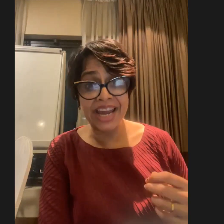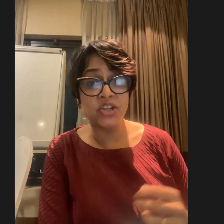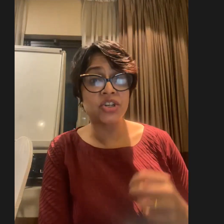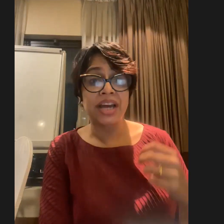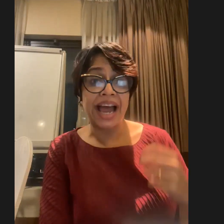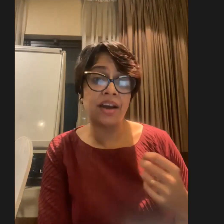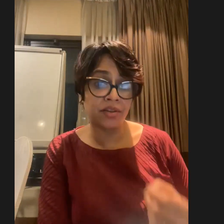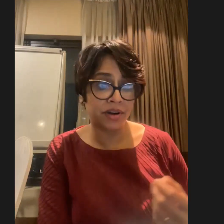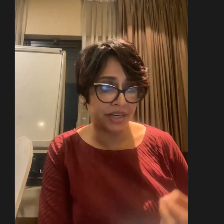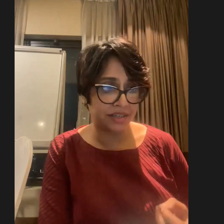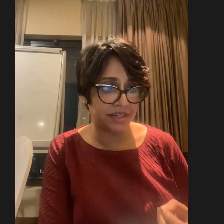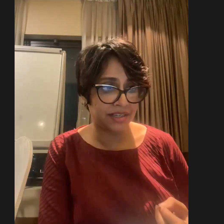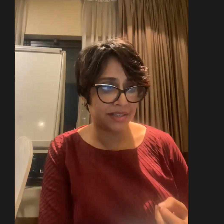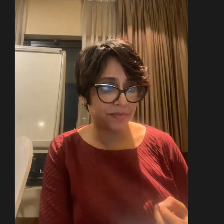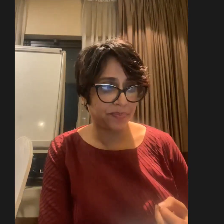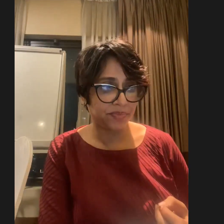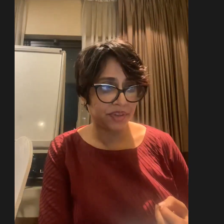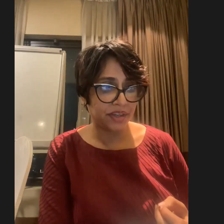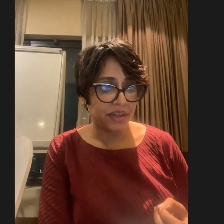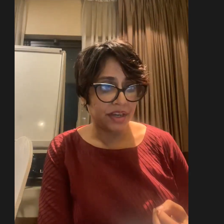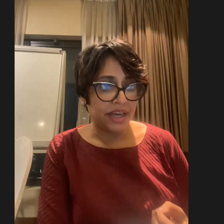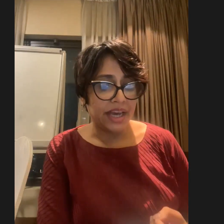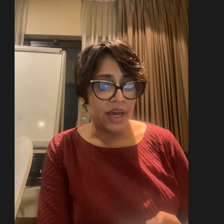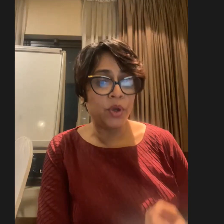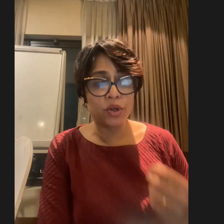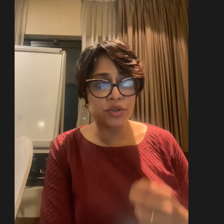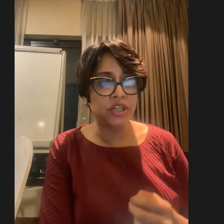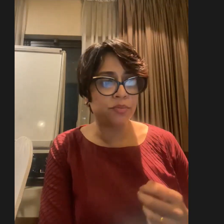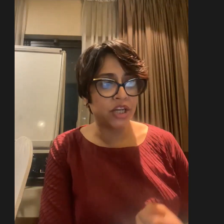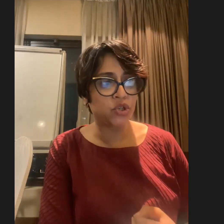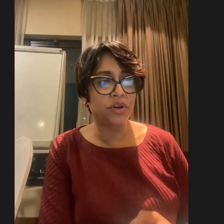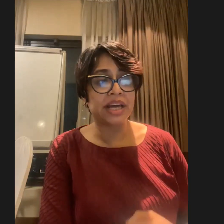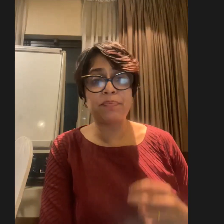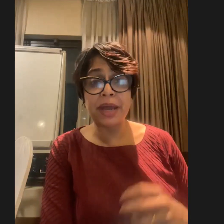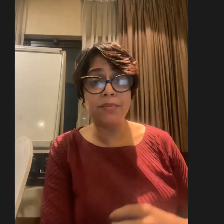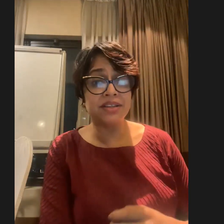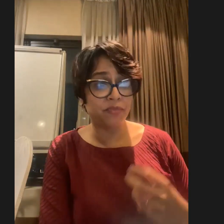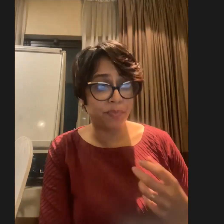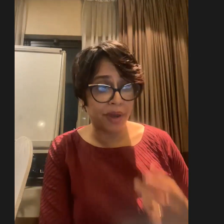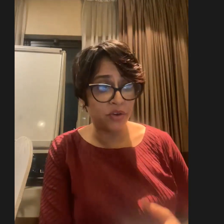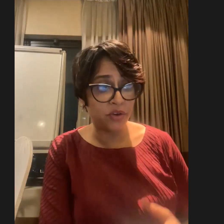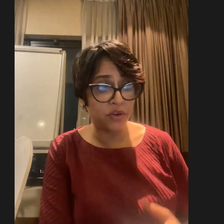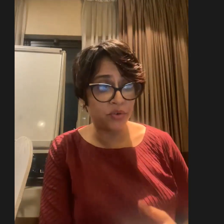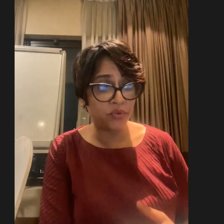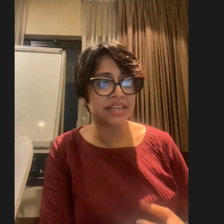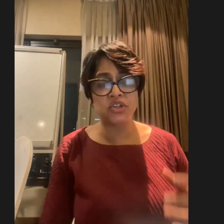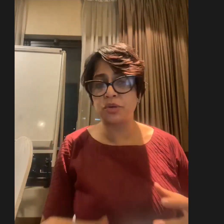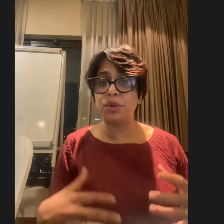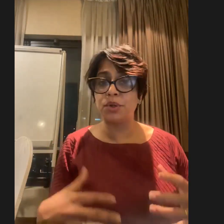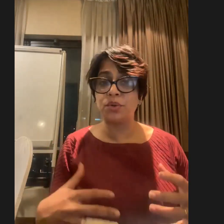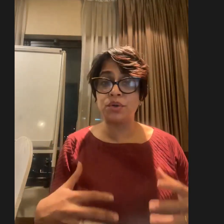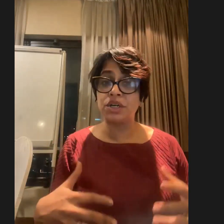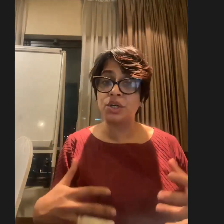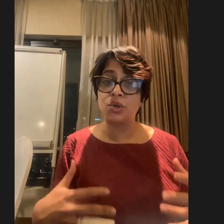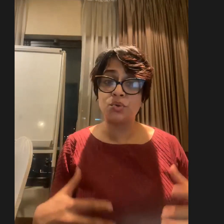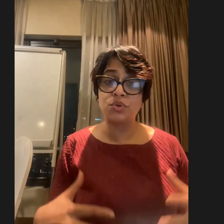requirement, age, and other identities. We also need to make sure that payments of benefits